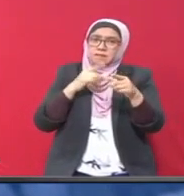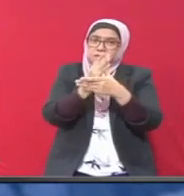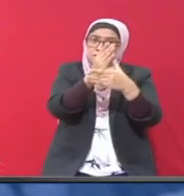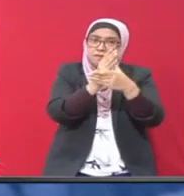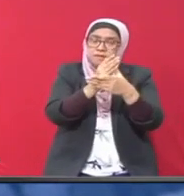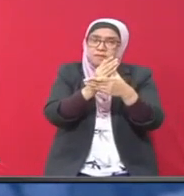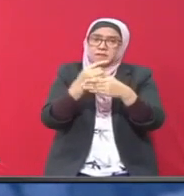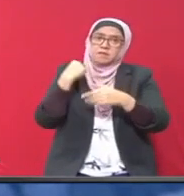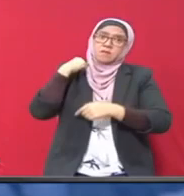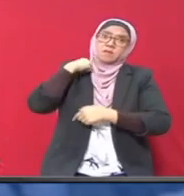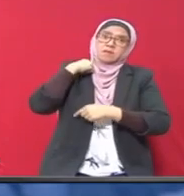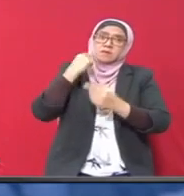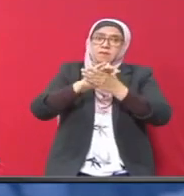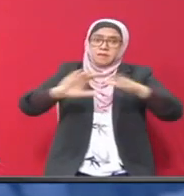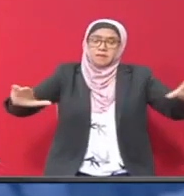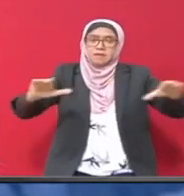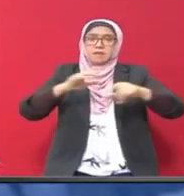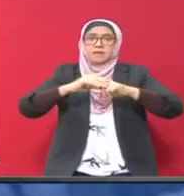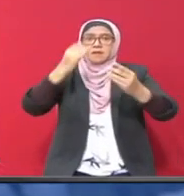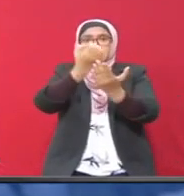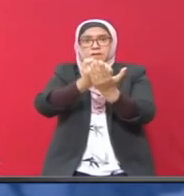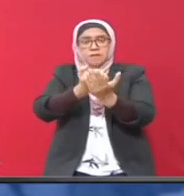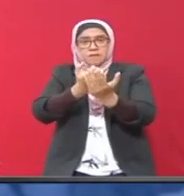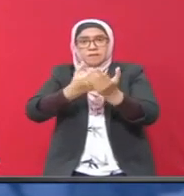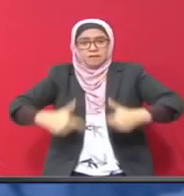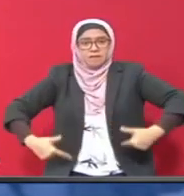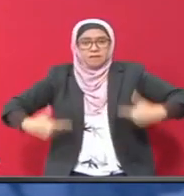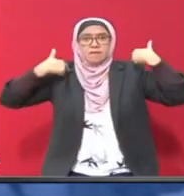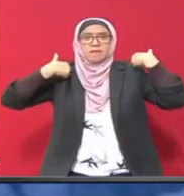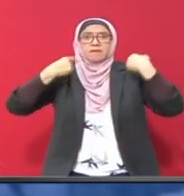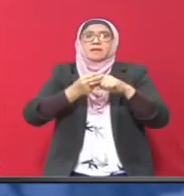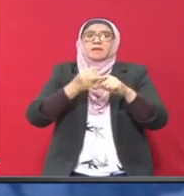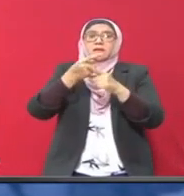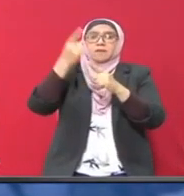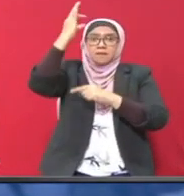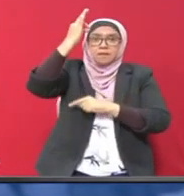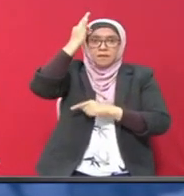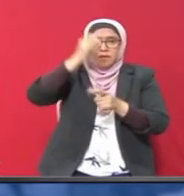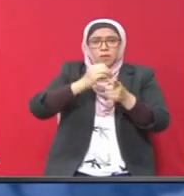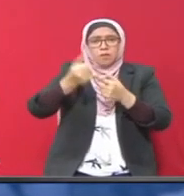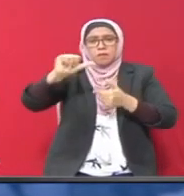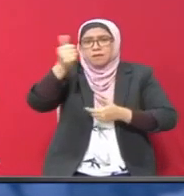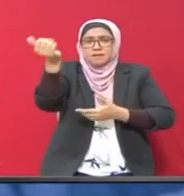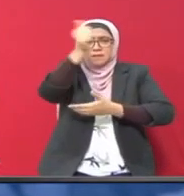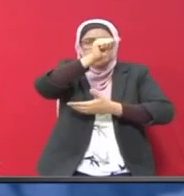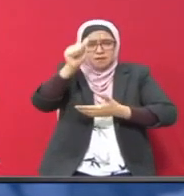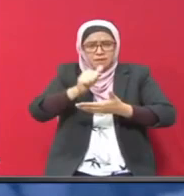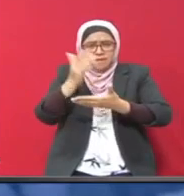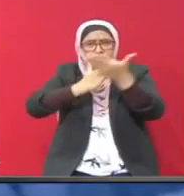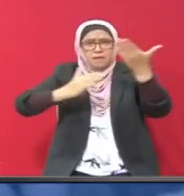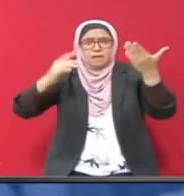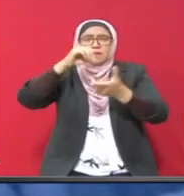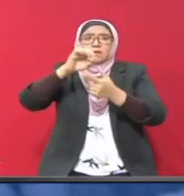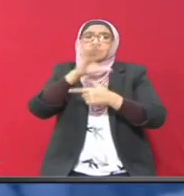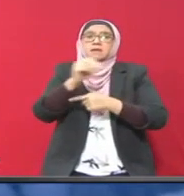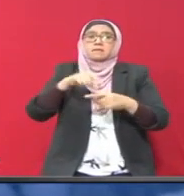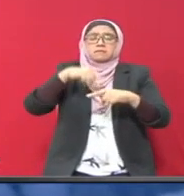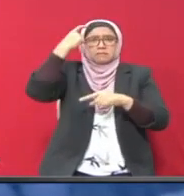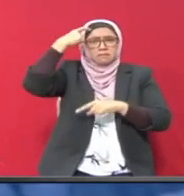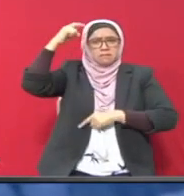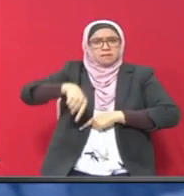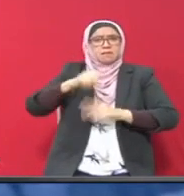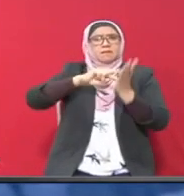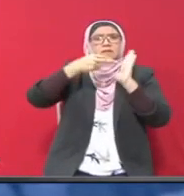Economic Life of the Federation of any part of the natural meaning of the word itself